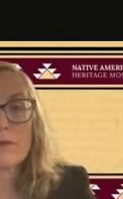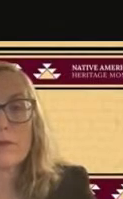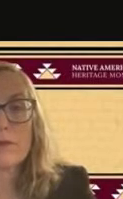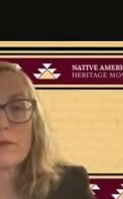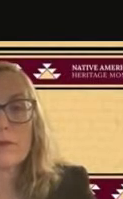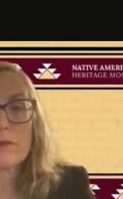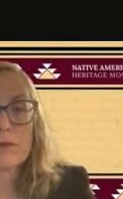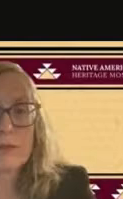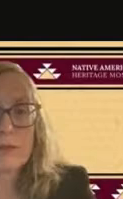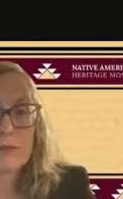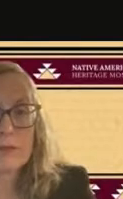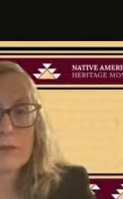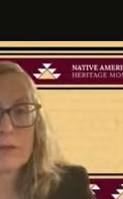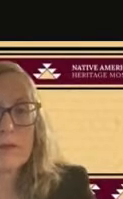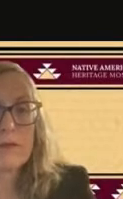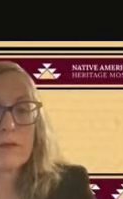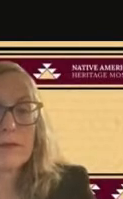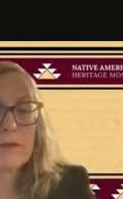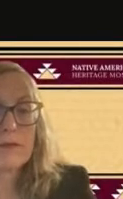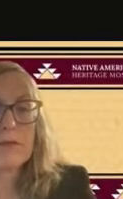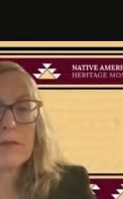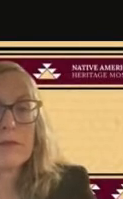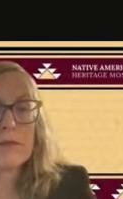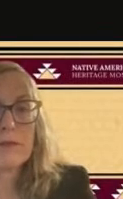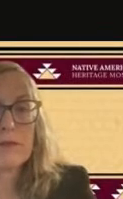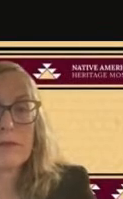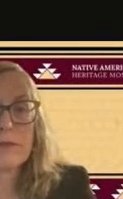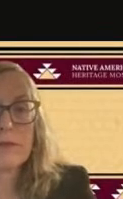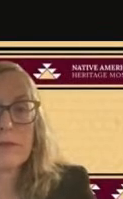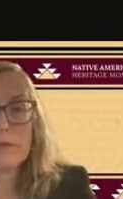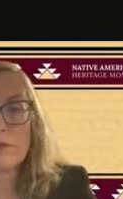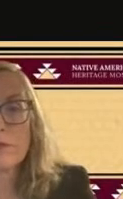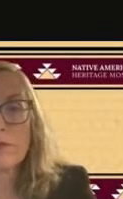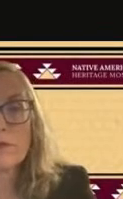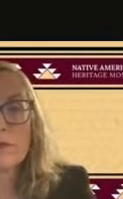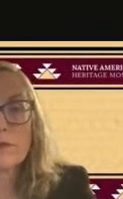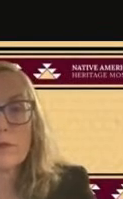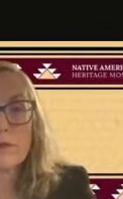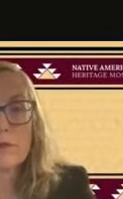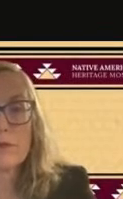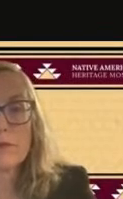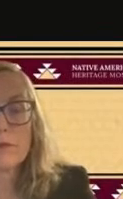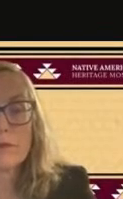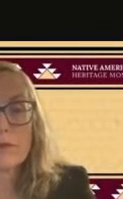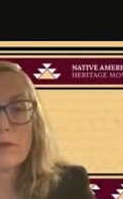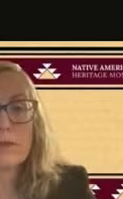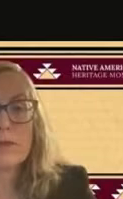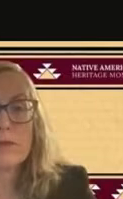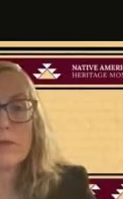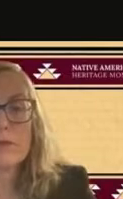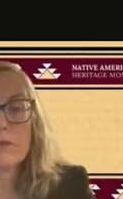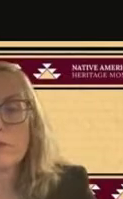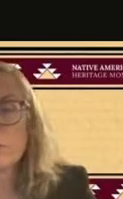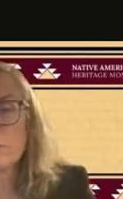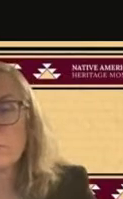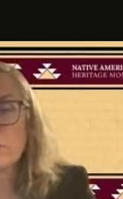Monday about 5 p.m. and closed this morning at 9 a.m. However, no one signed up to comment.